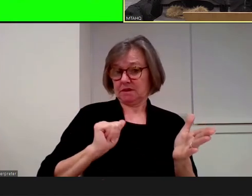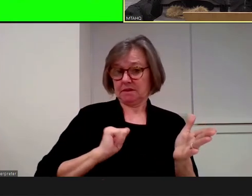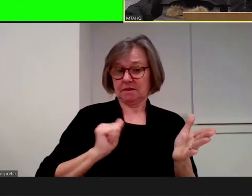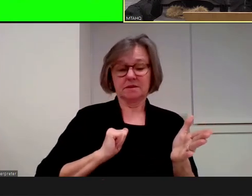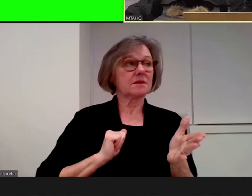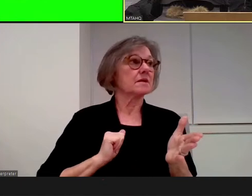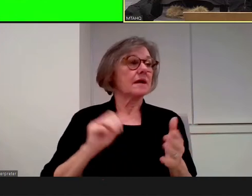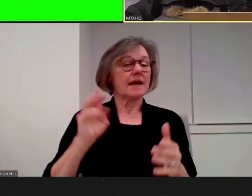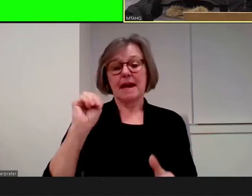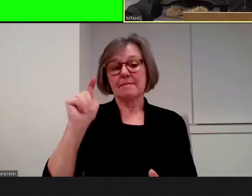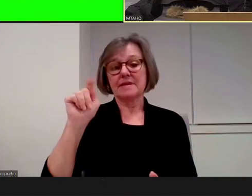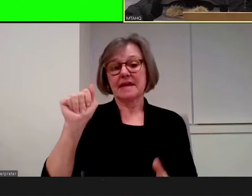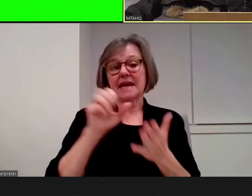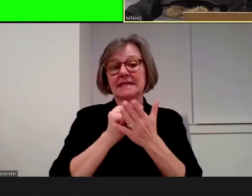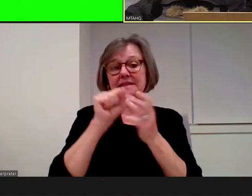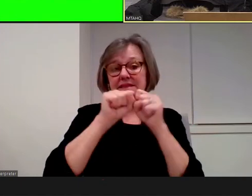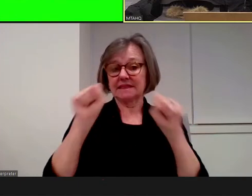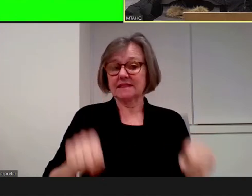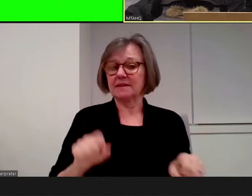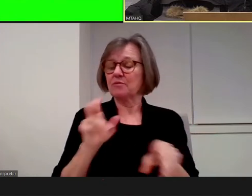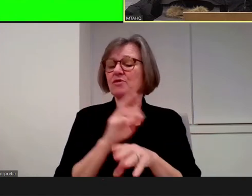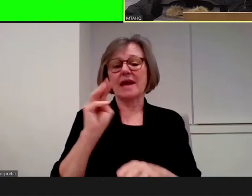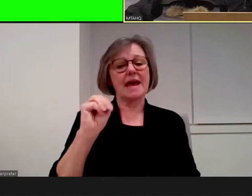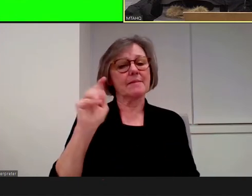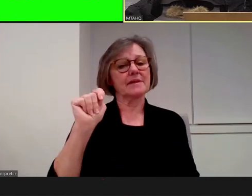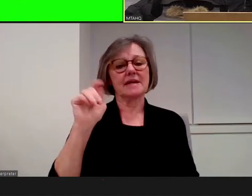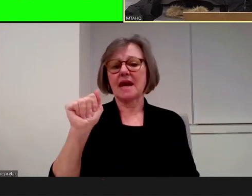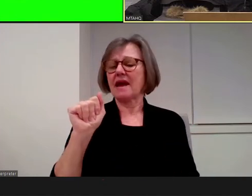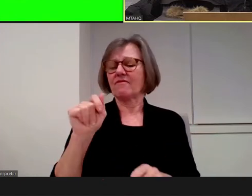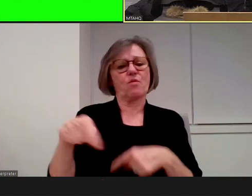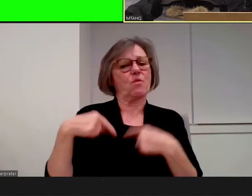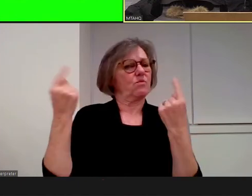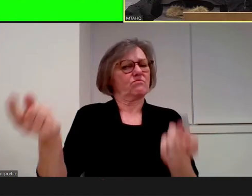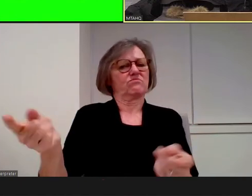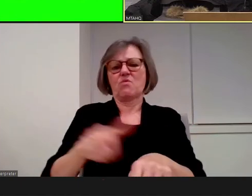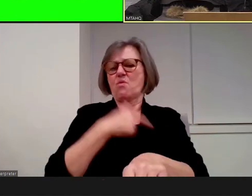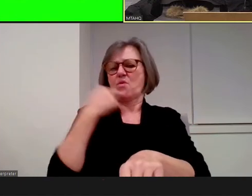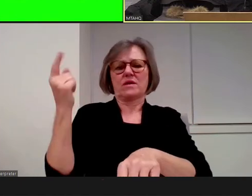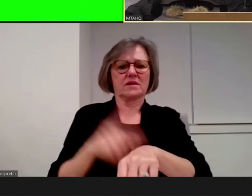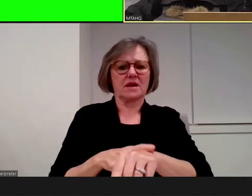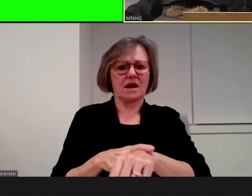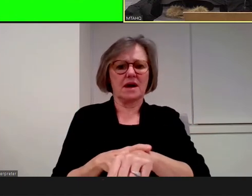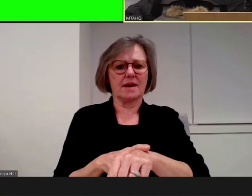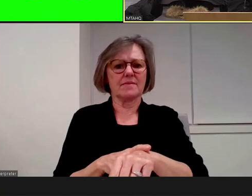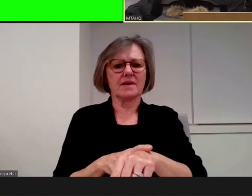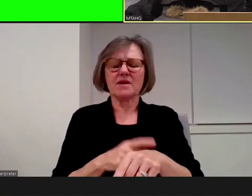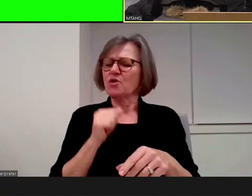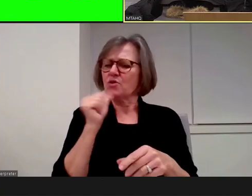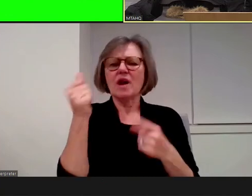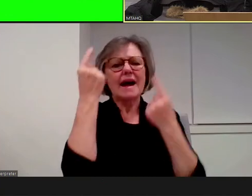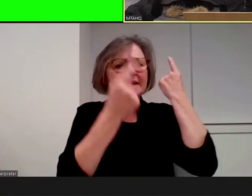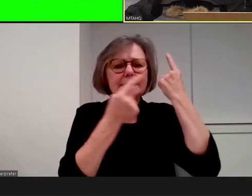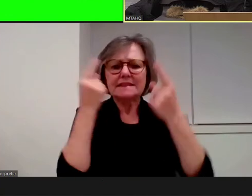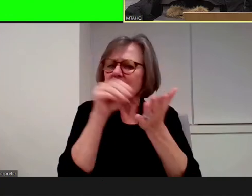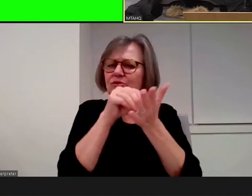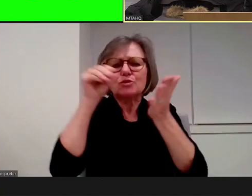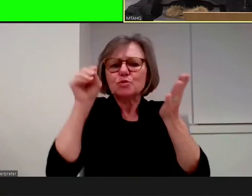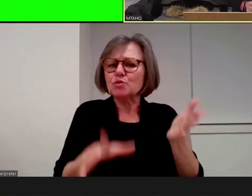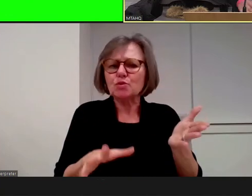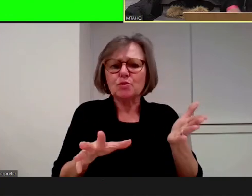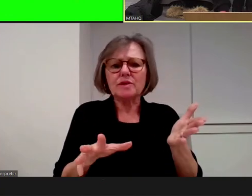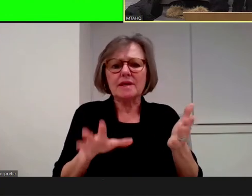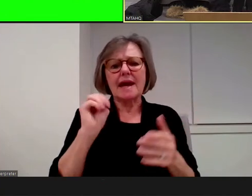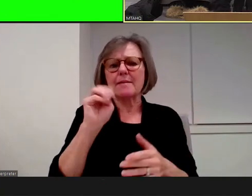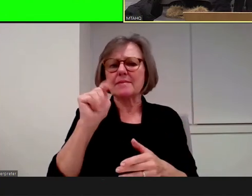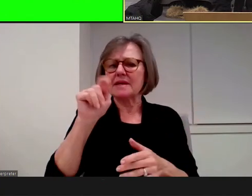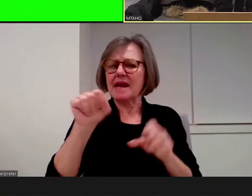the MTA system, and I've been using the MTA system for a long time, and the inconsideration of the students in the MTA